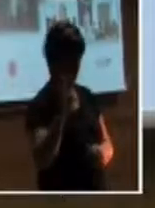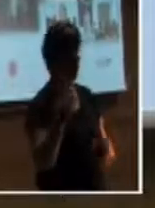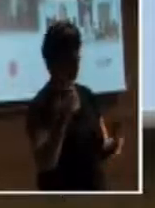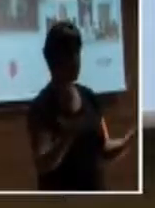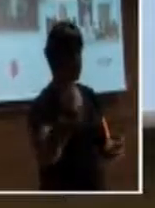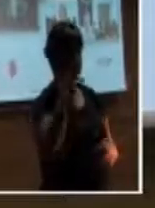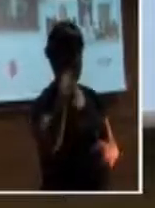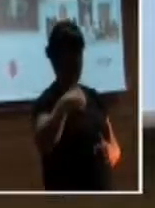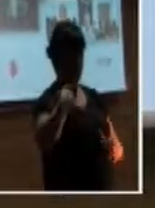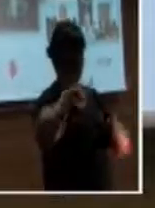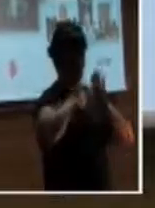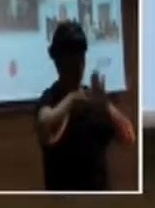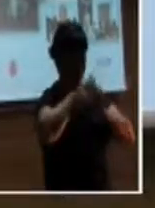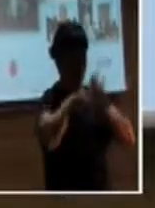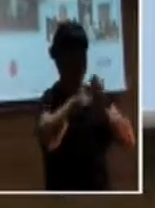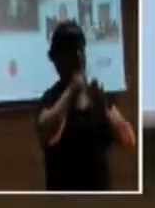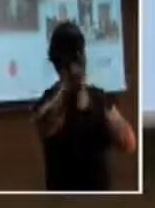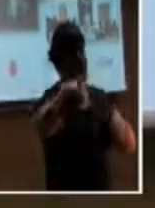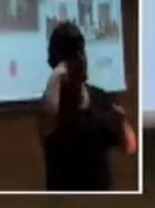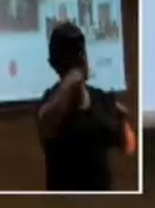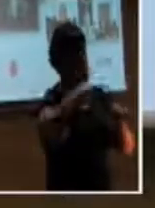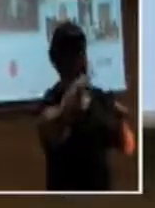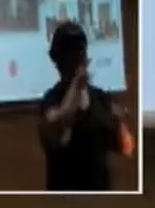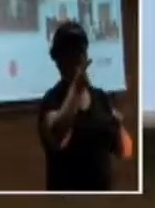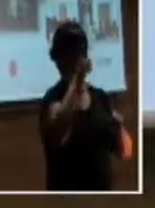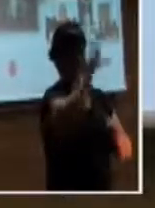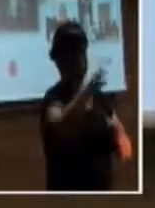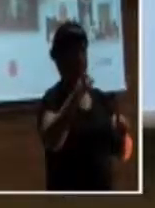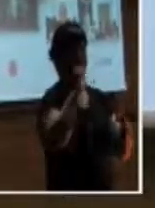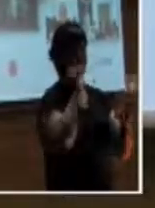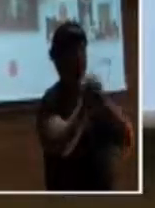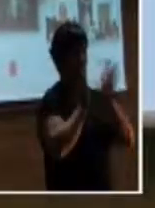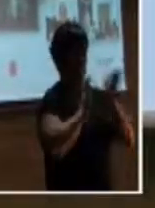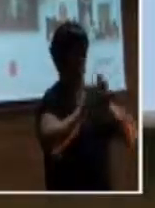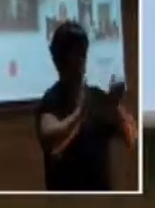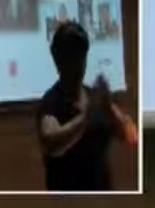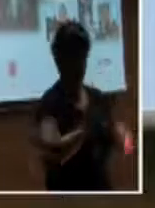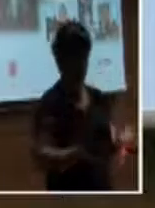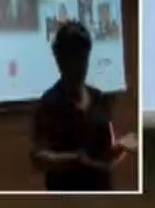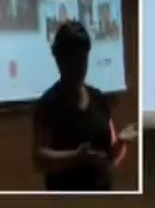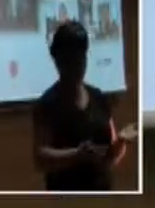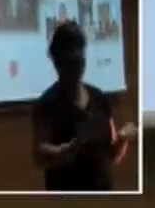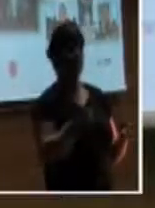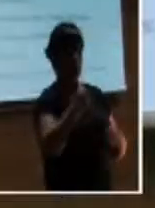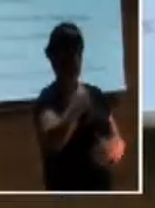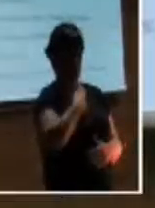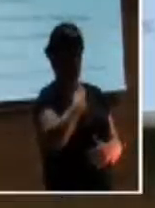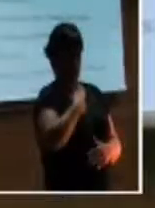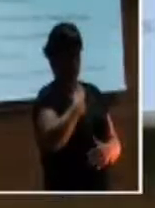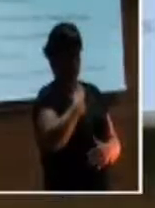starting an education for psychotherapists and psychologists. That's my big dream.